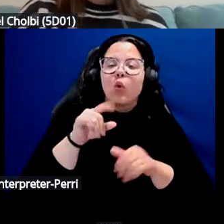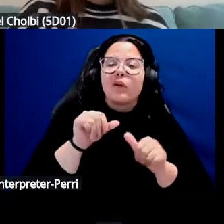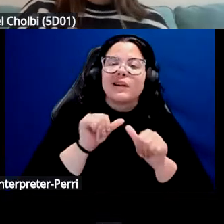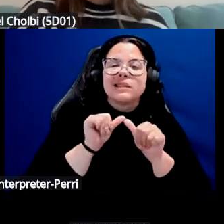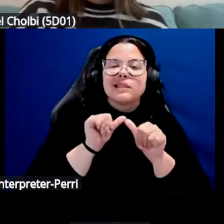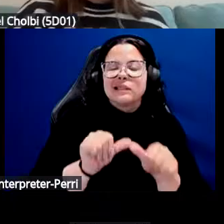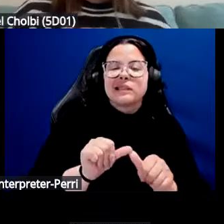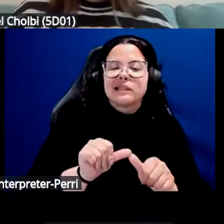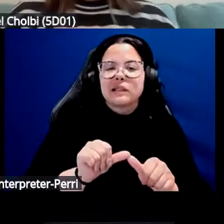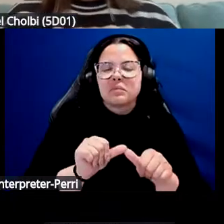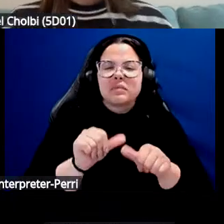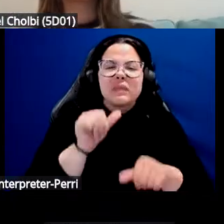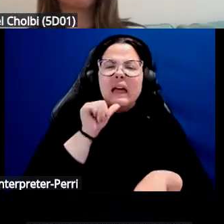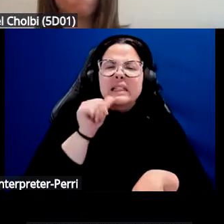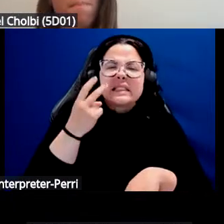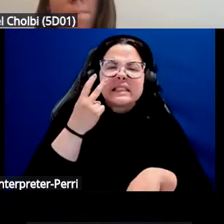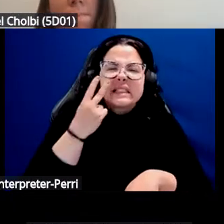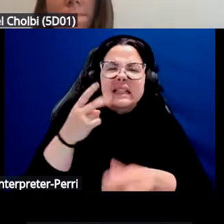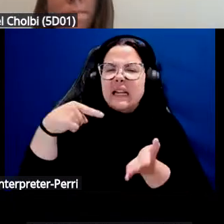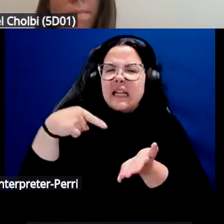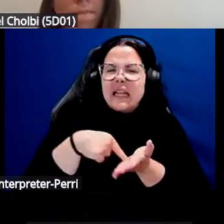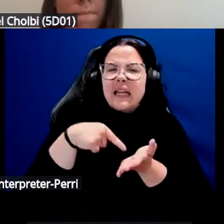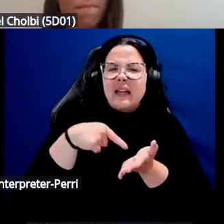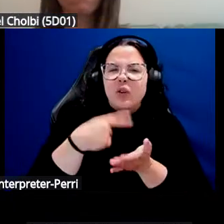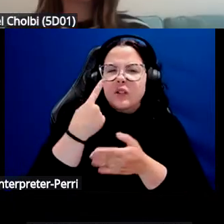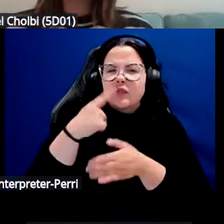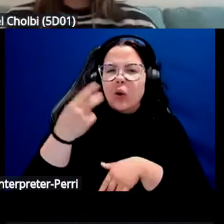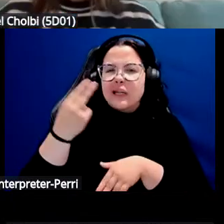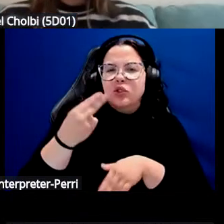sake, I didn't see an invoice for the historian